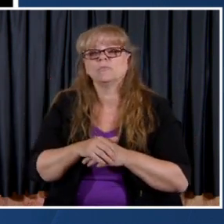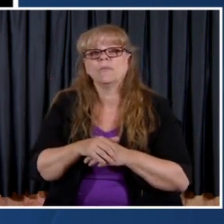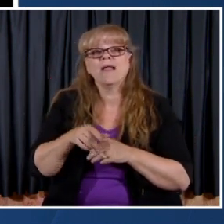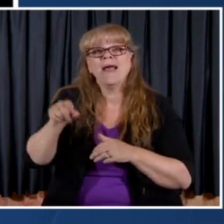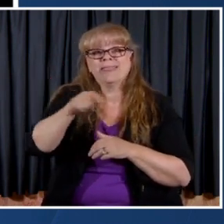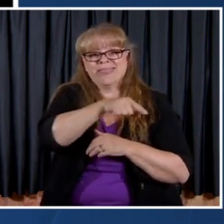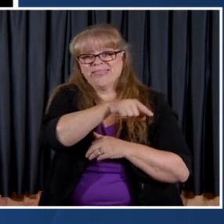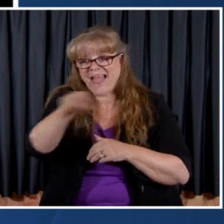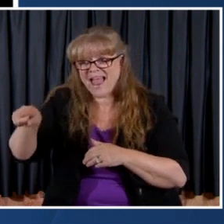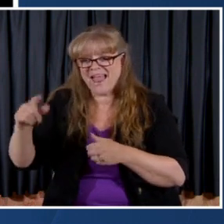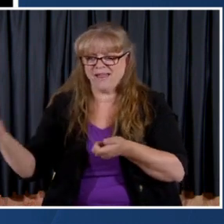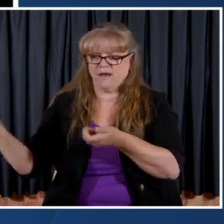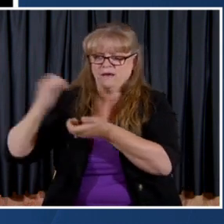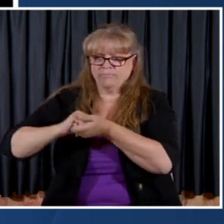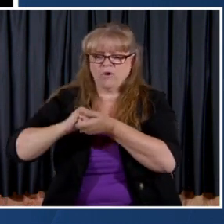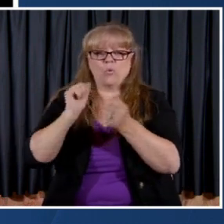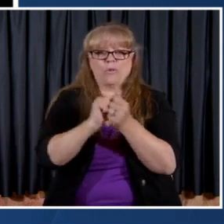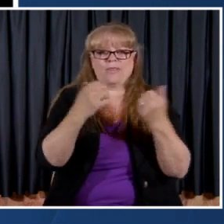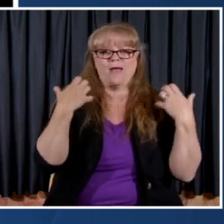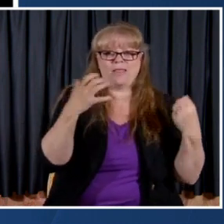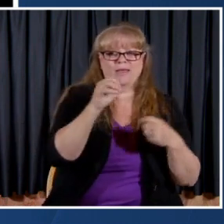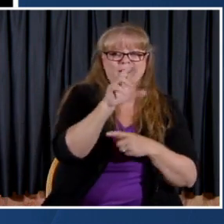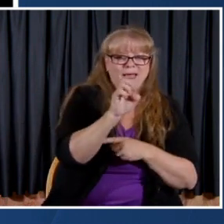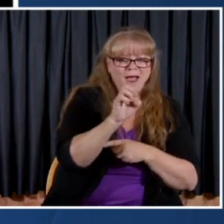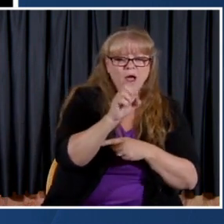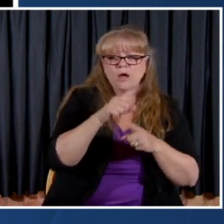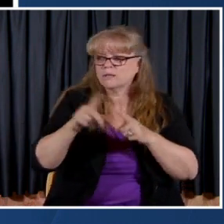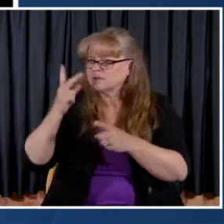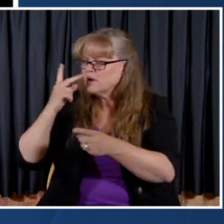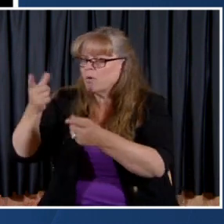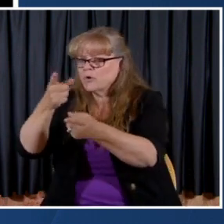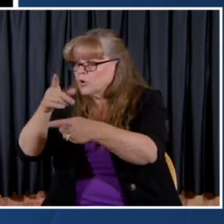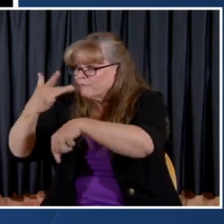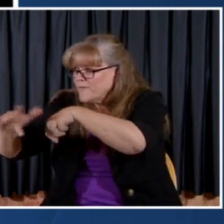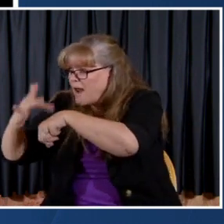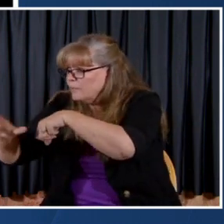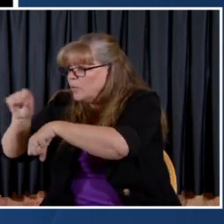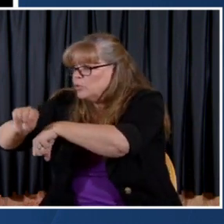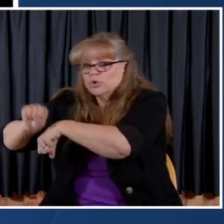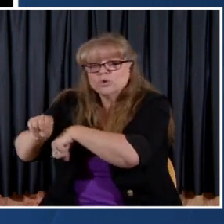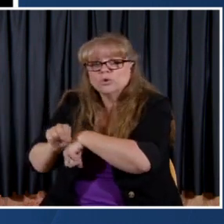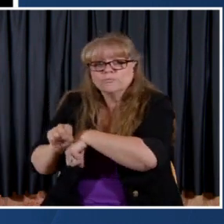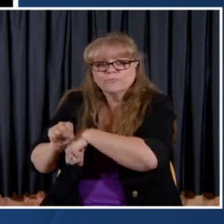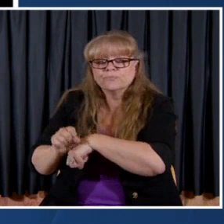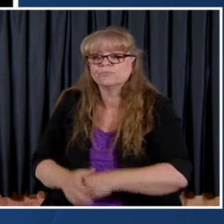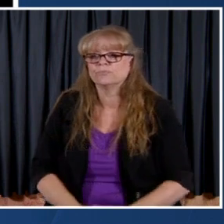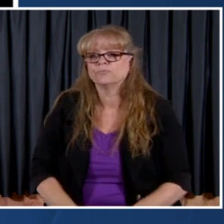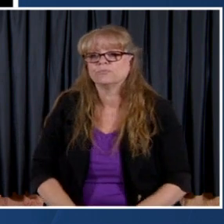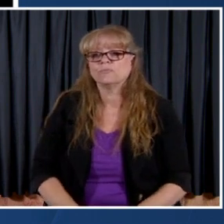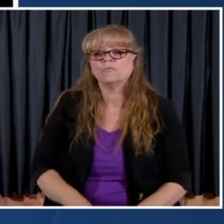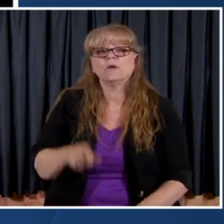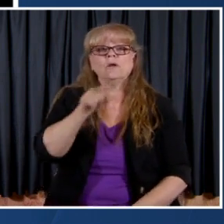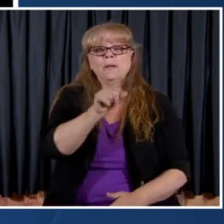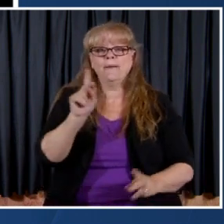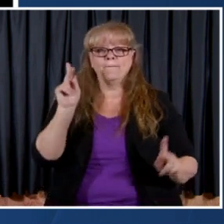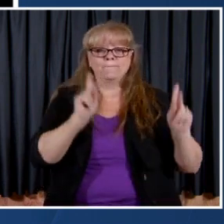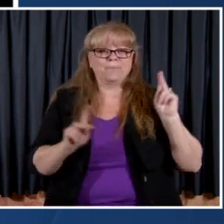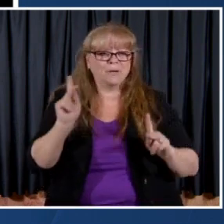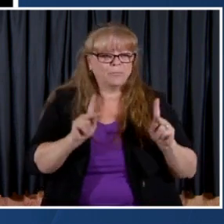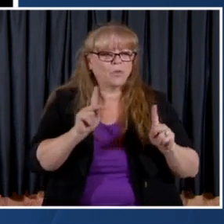settings. Residents of our residential care and senior care facilities are very vulnerable to COVID-19, and we need additional staff, both